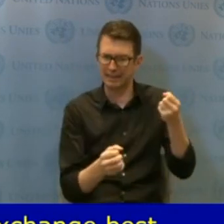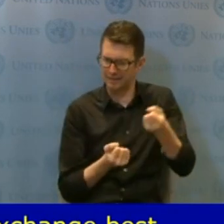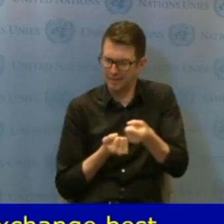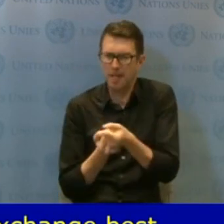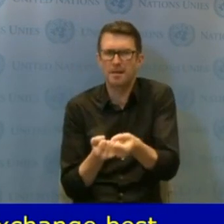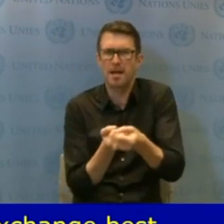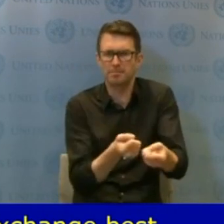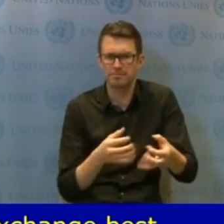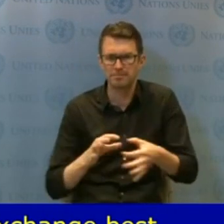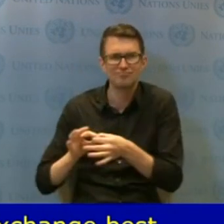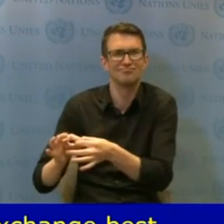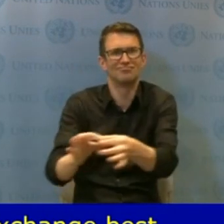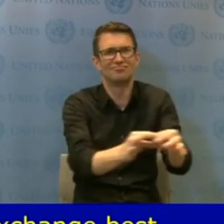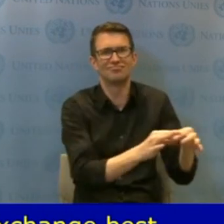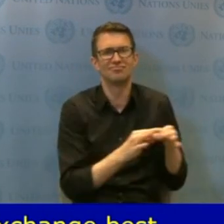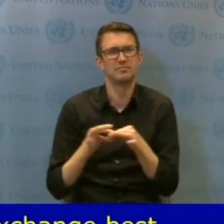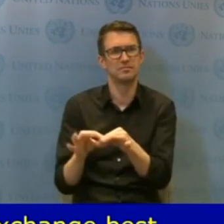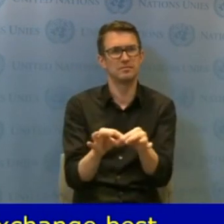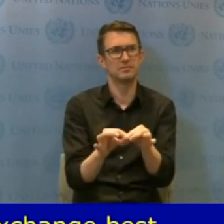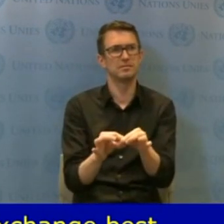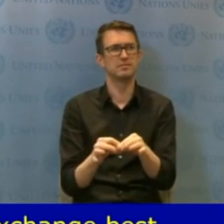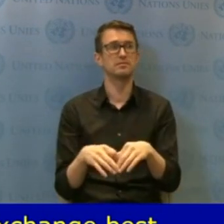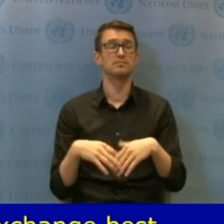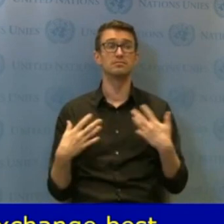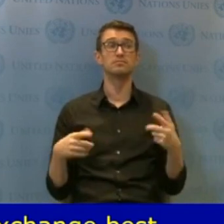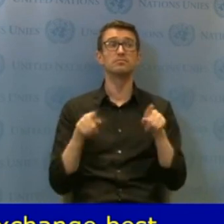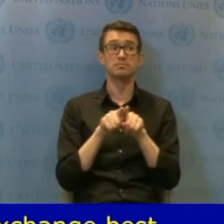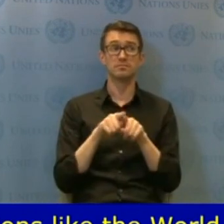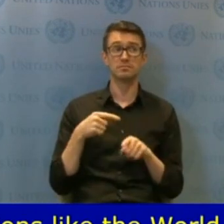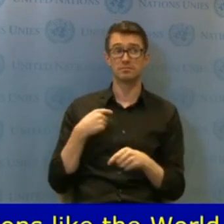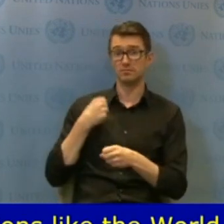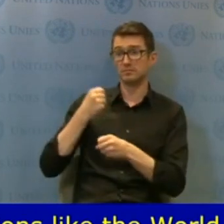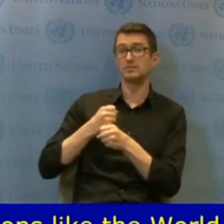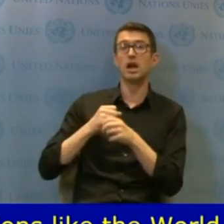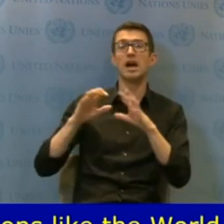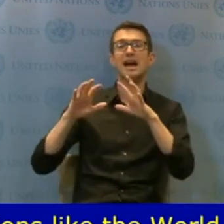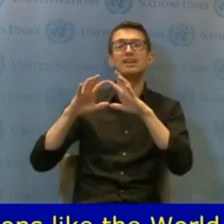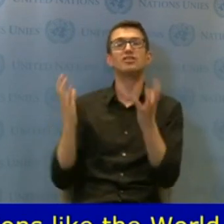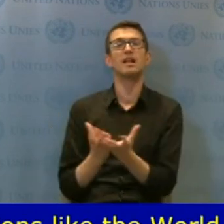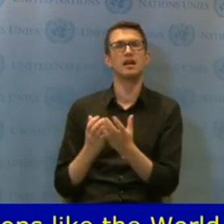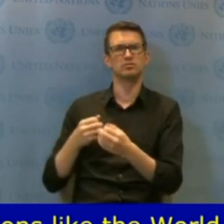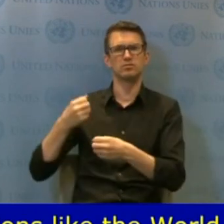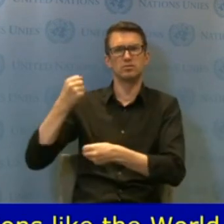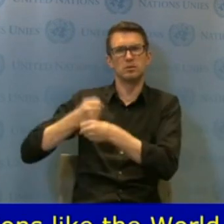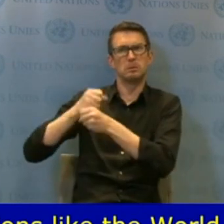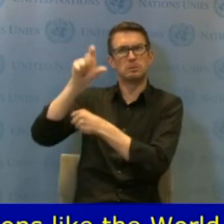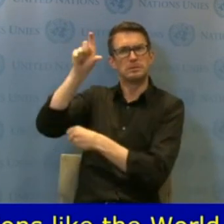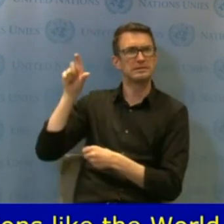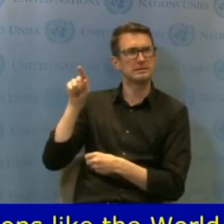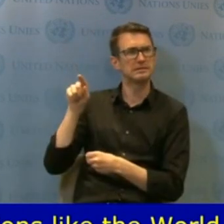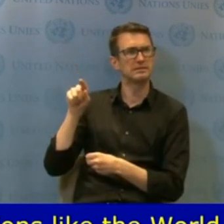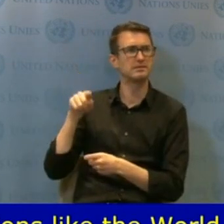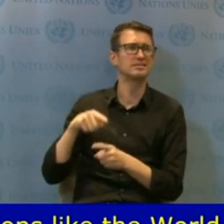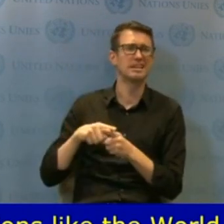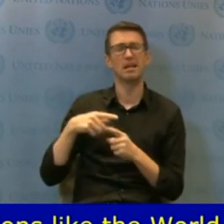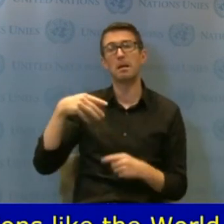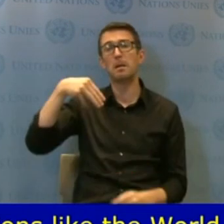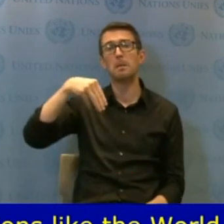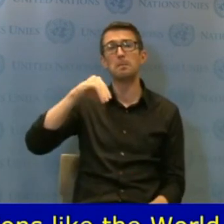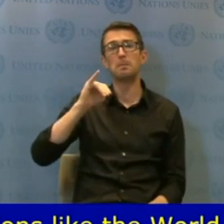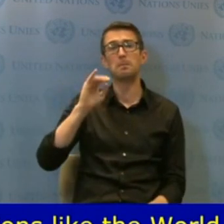like Microsoft and others really work together to see what works and how we can scale